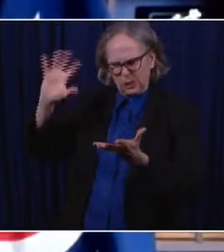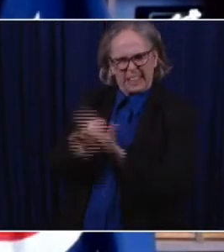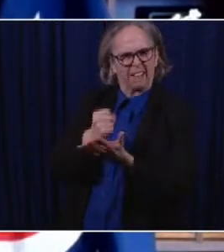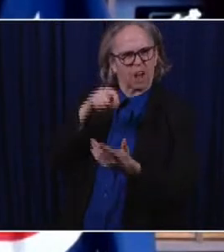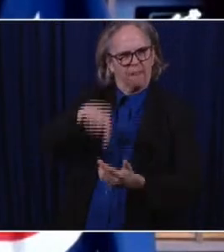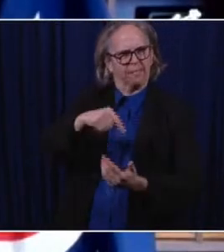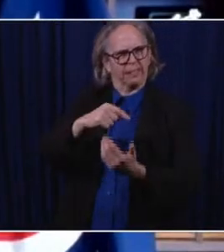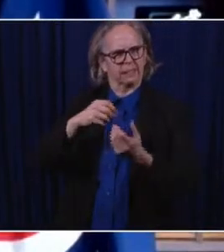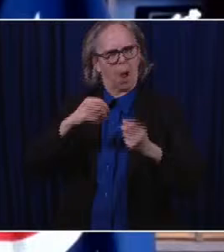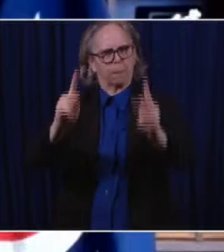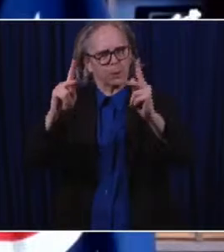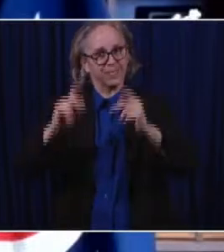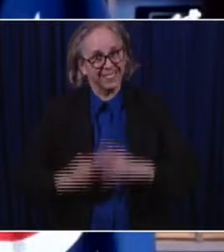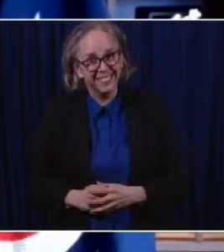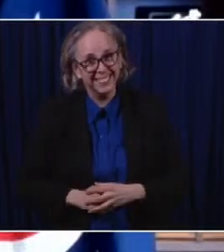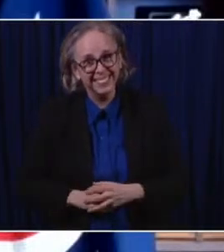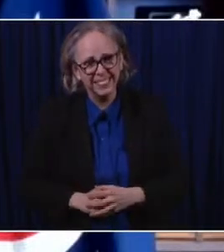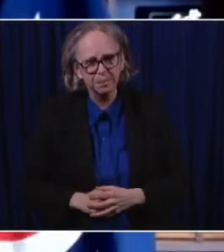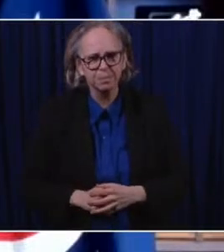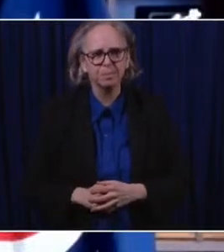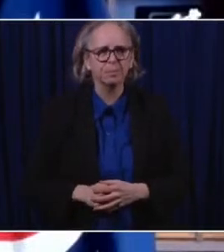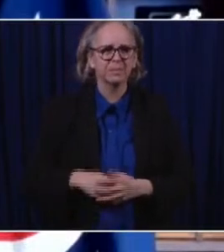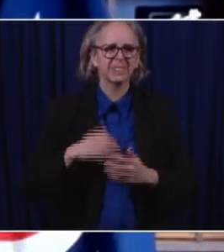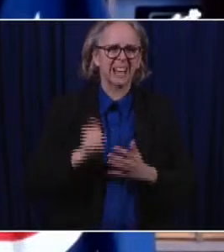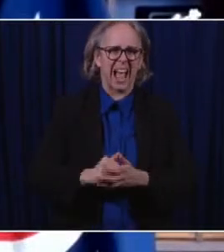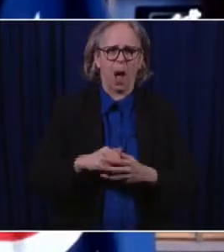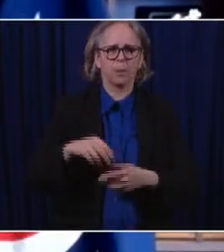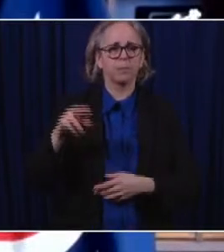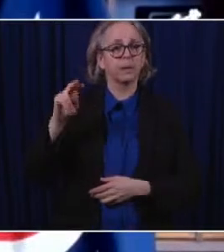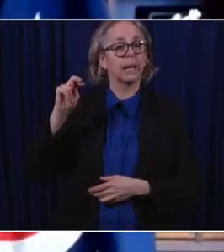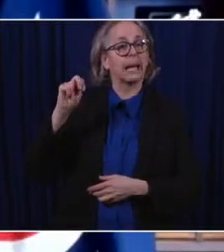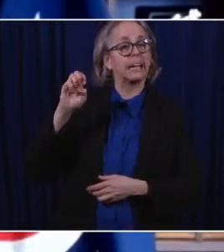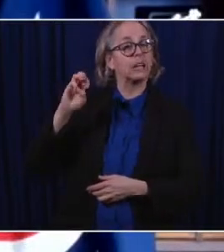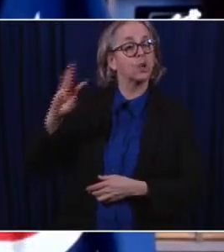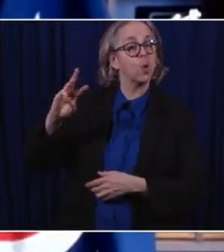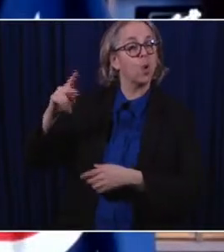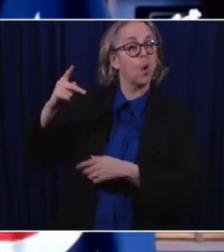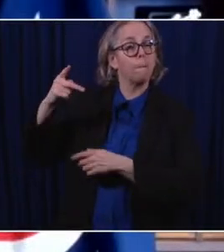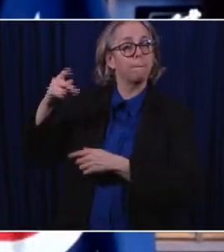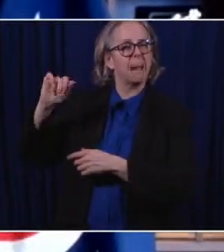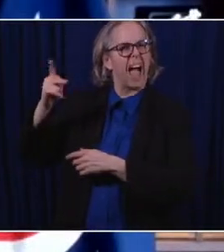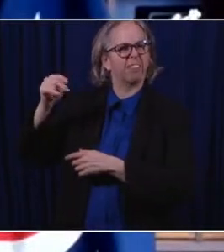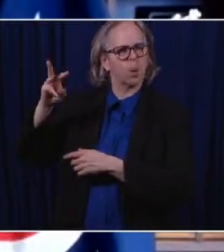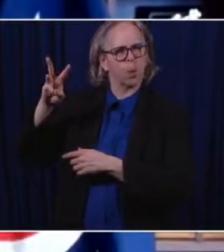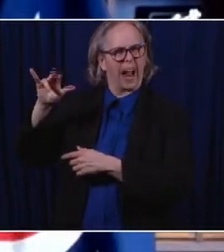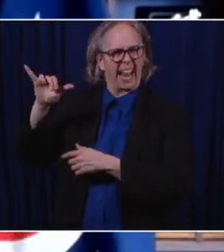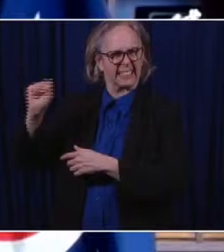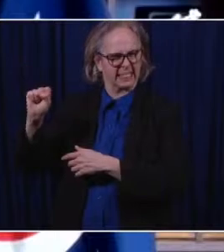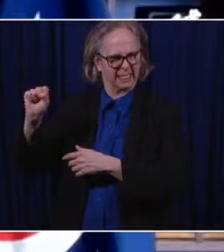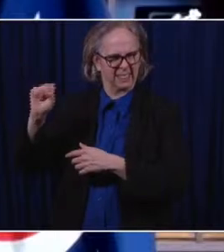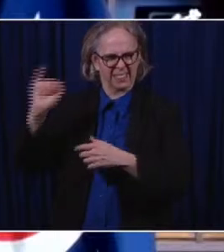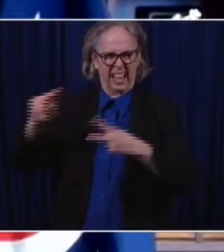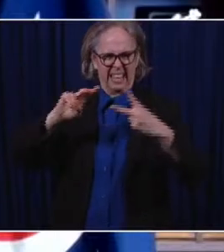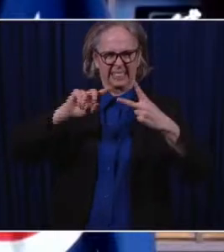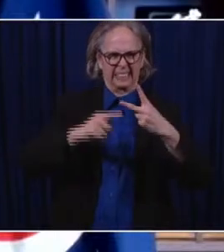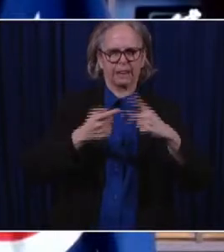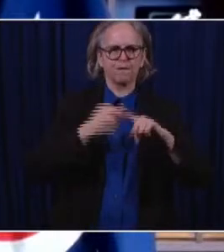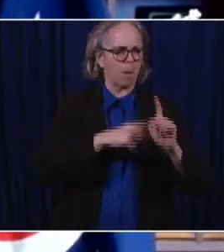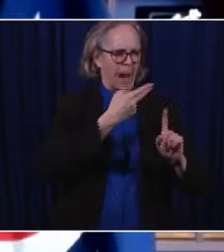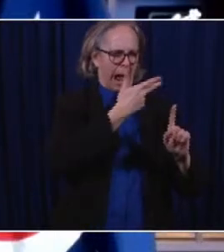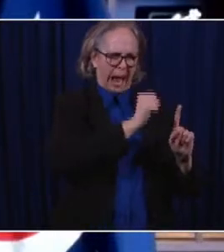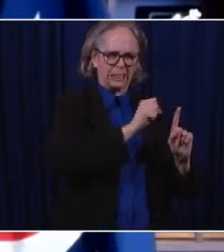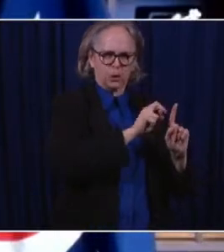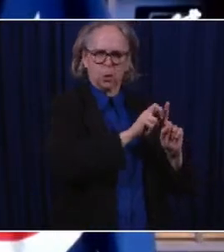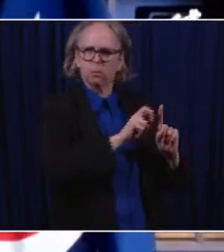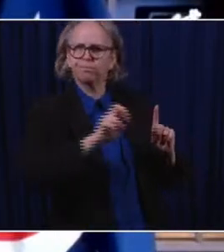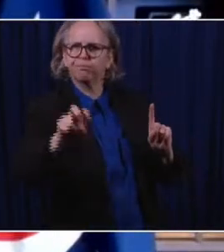second piece, new pathways from high school to college to career that are in this budget. Our budget creates a pilot program designed to